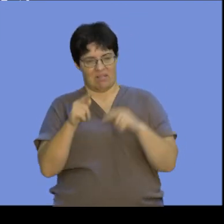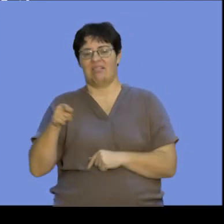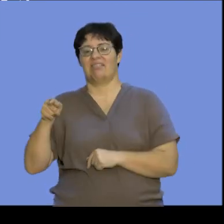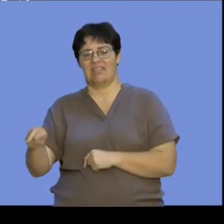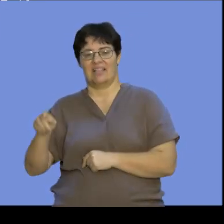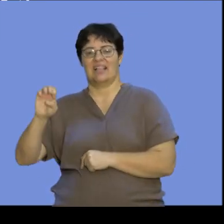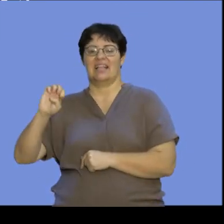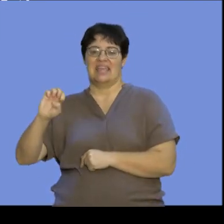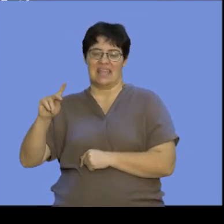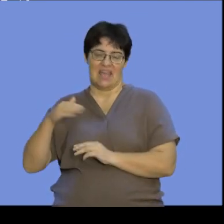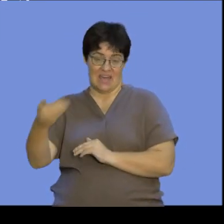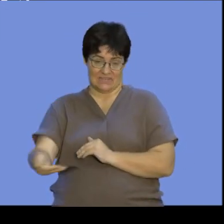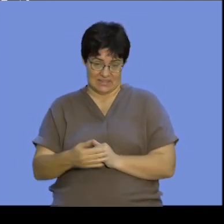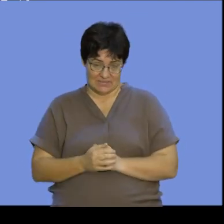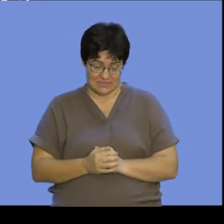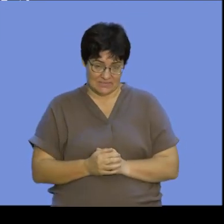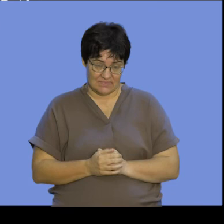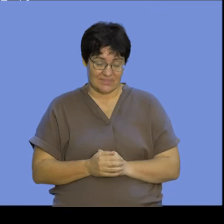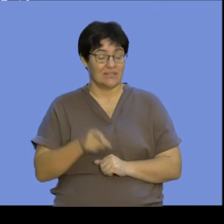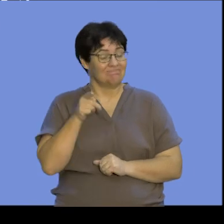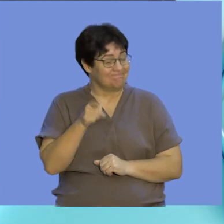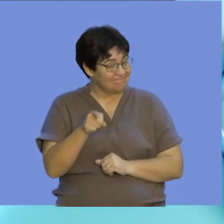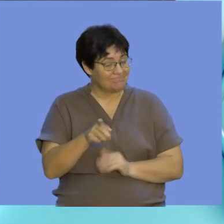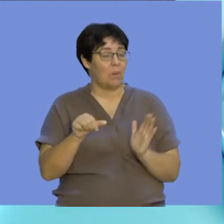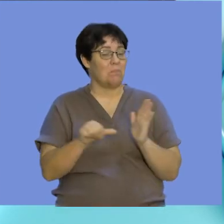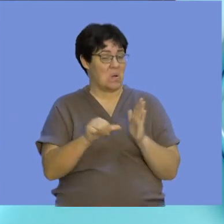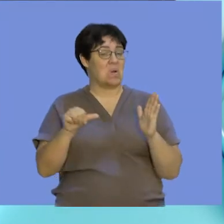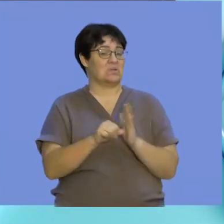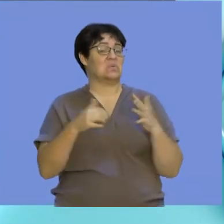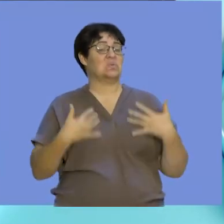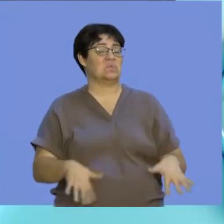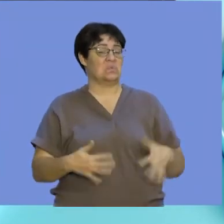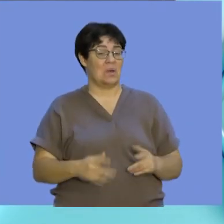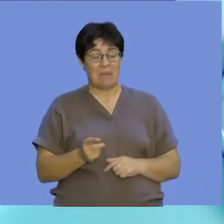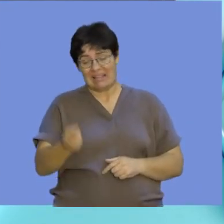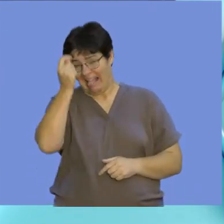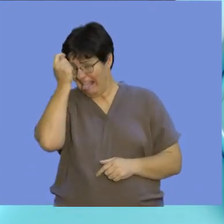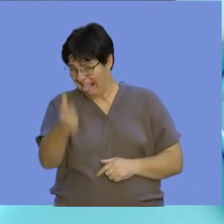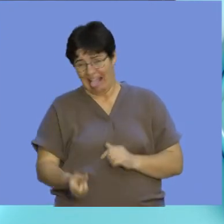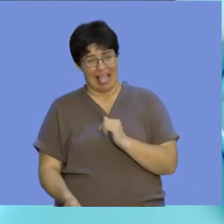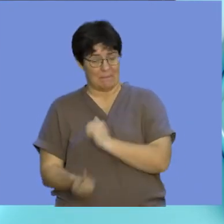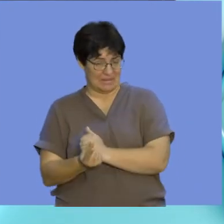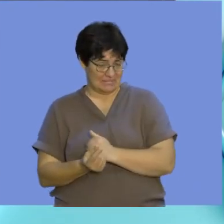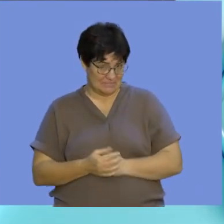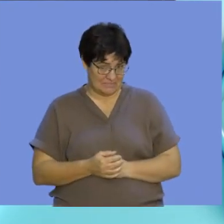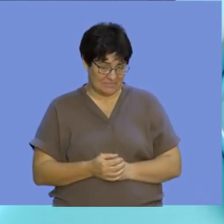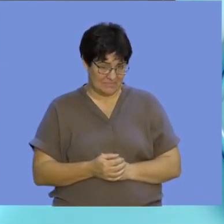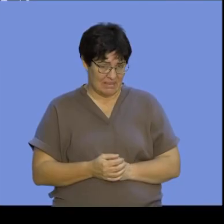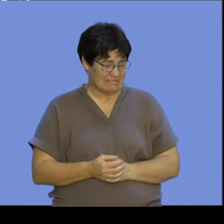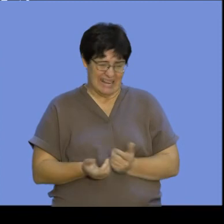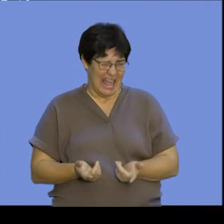after. Very, very, very rare. Okay? You're not going to come across those often.